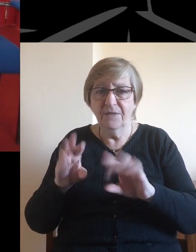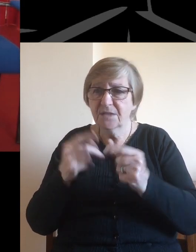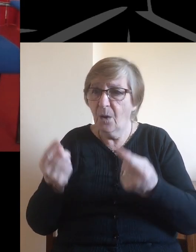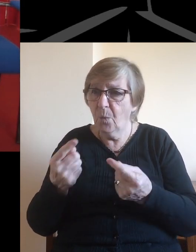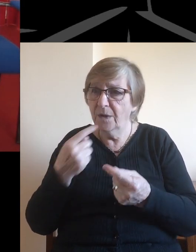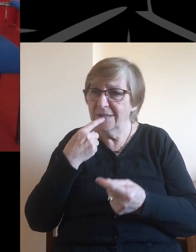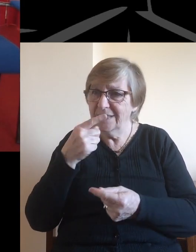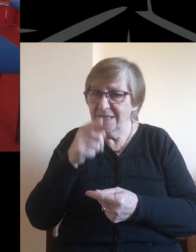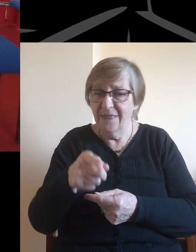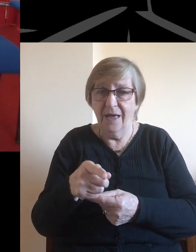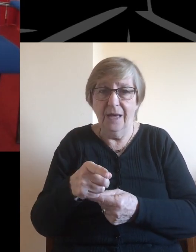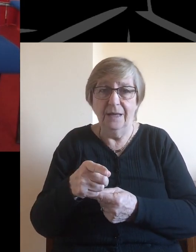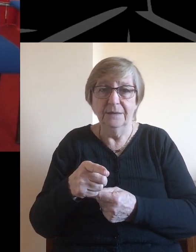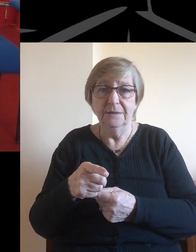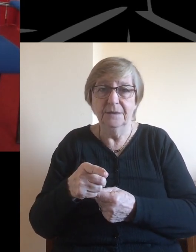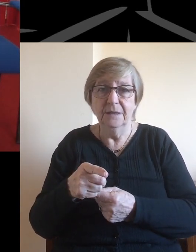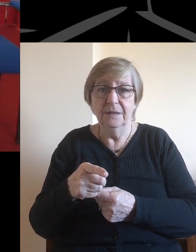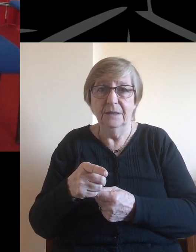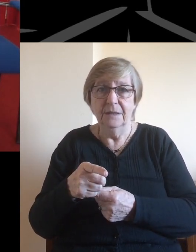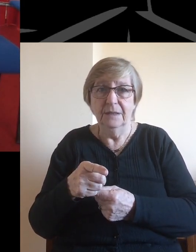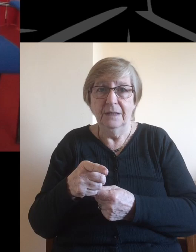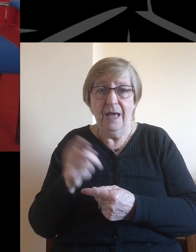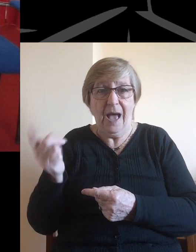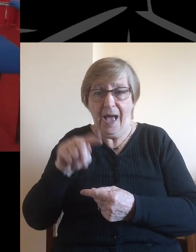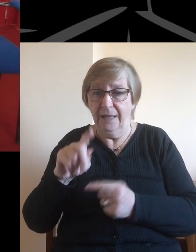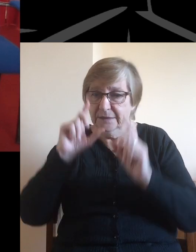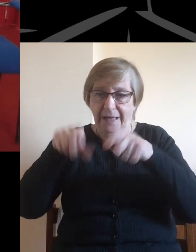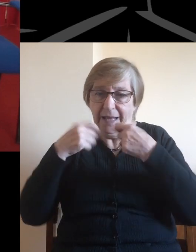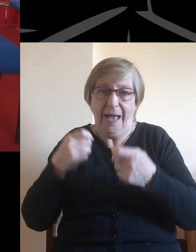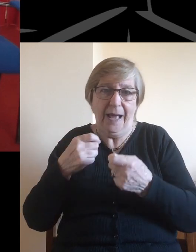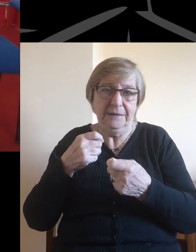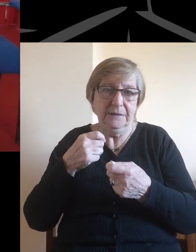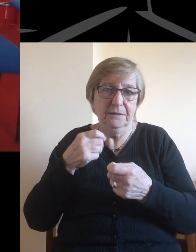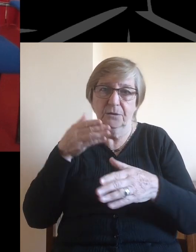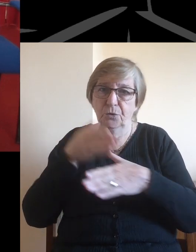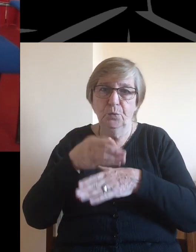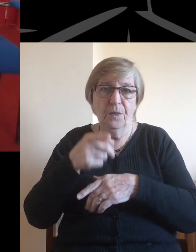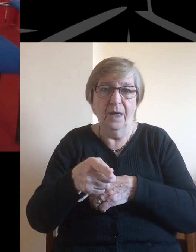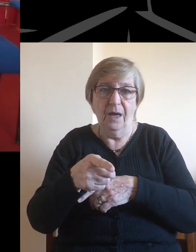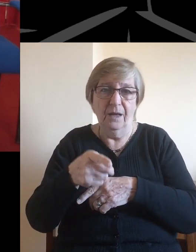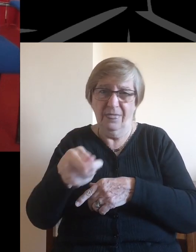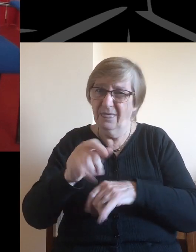of claims and promises if he couldn't deliver on them.